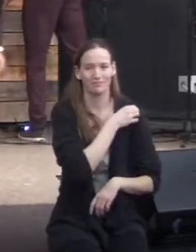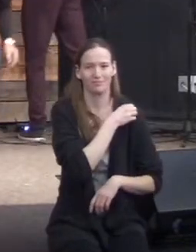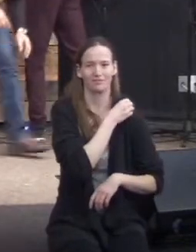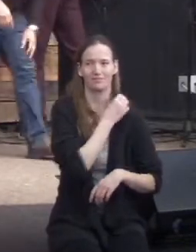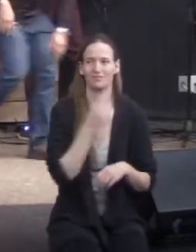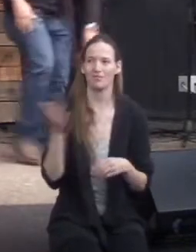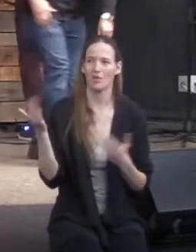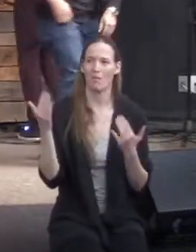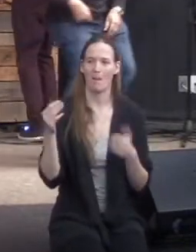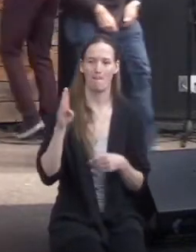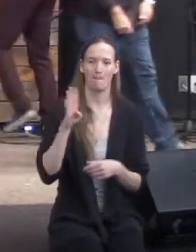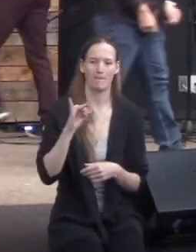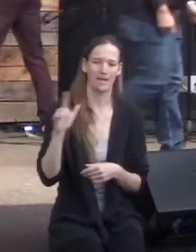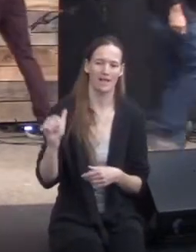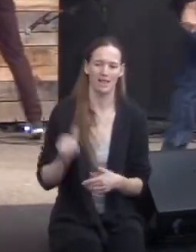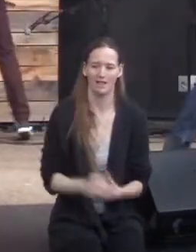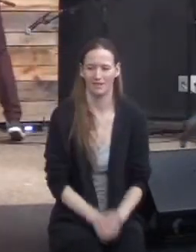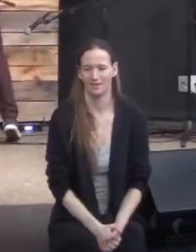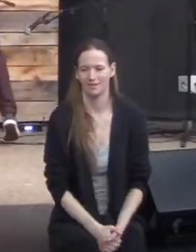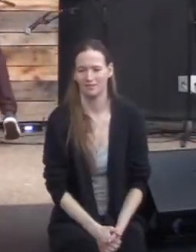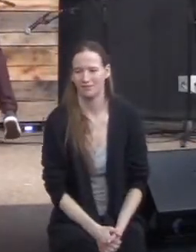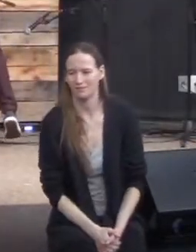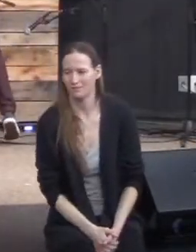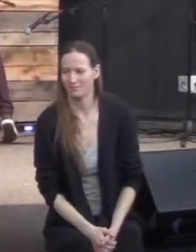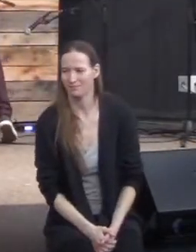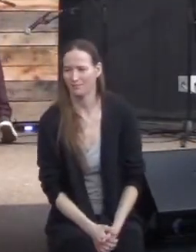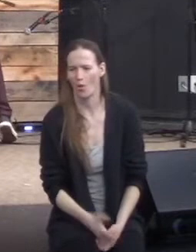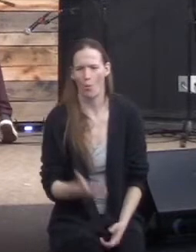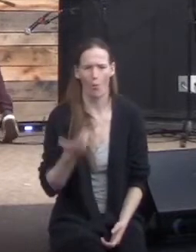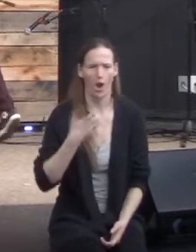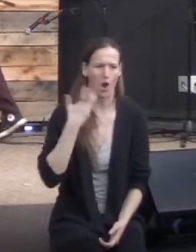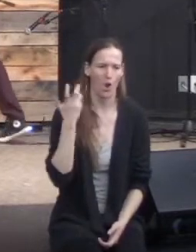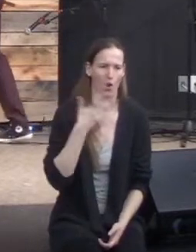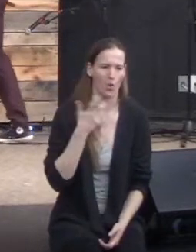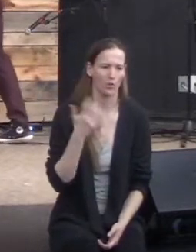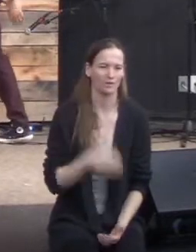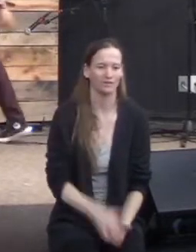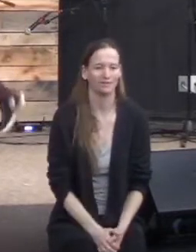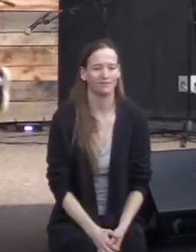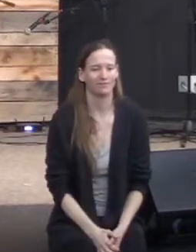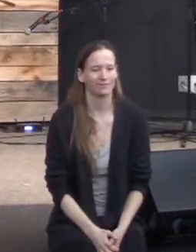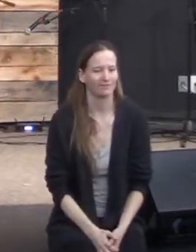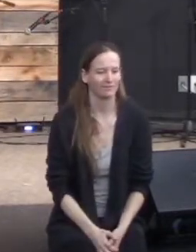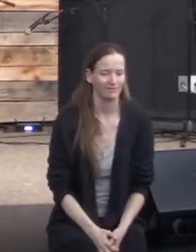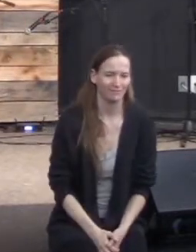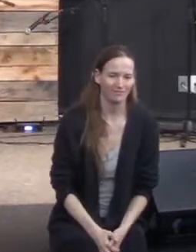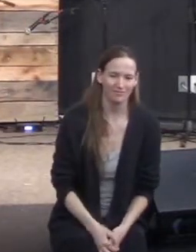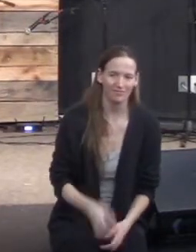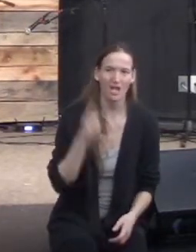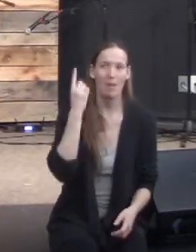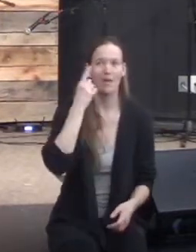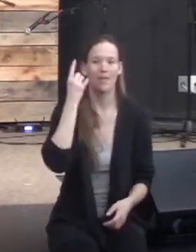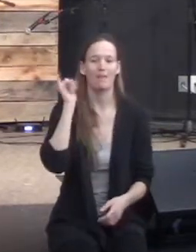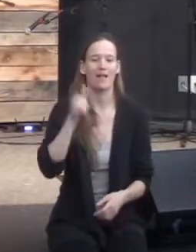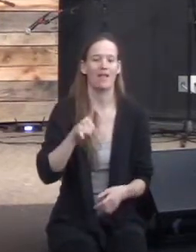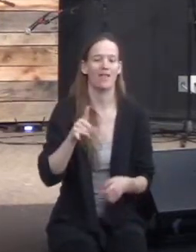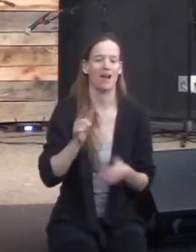Oh, my goodness. Woo! I'm going to be thinking about that all